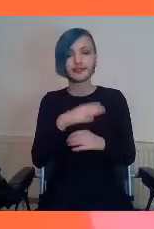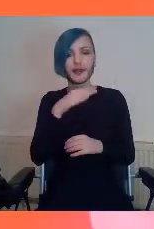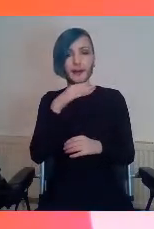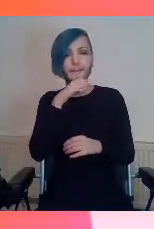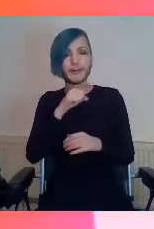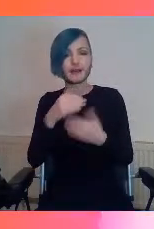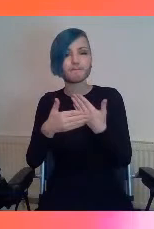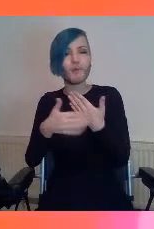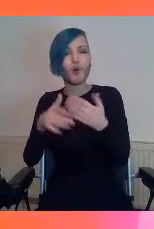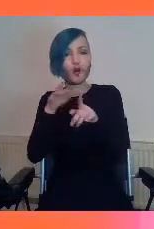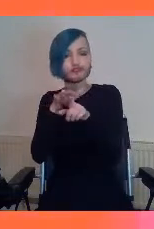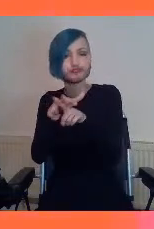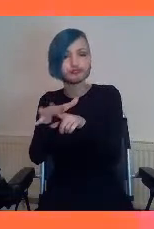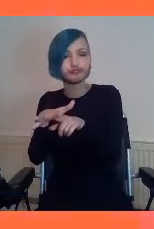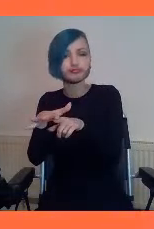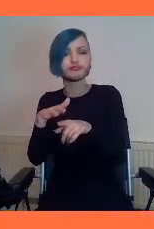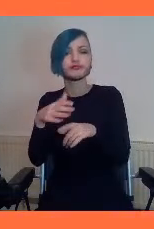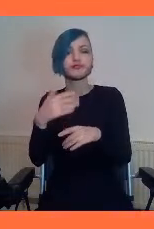influence